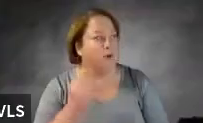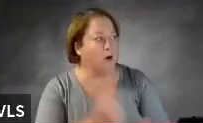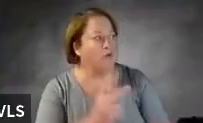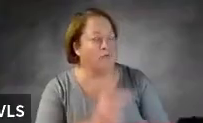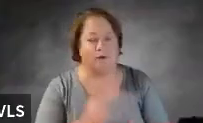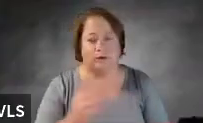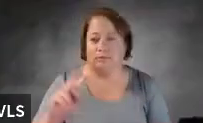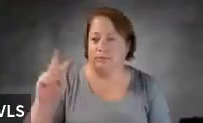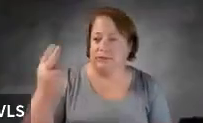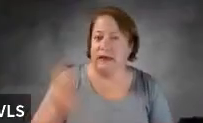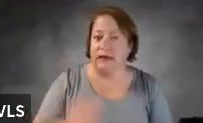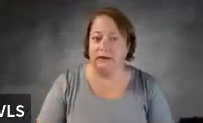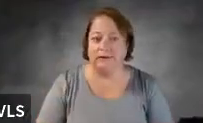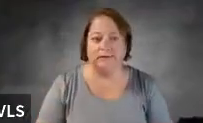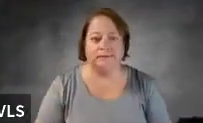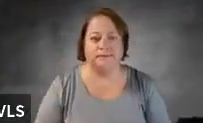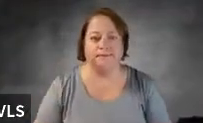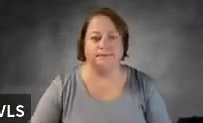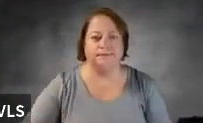Second.